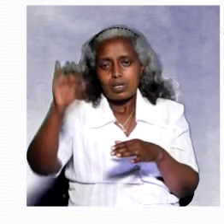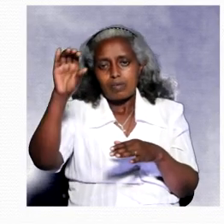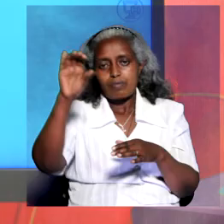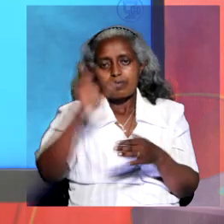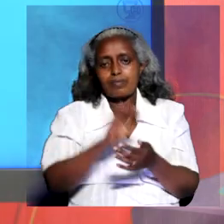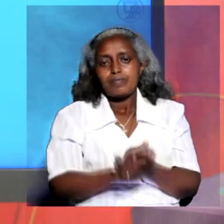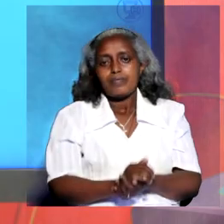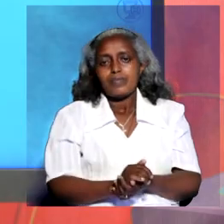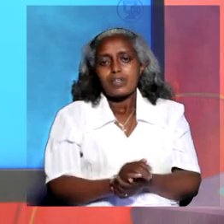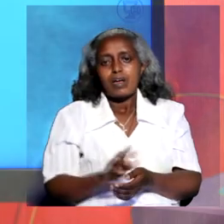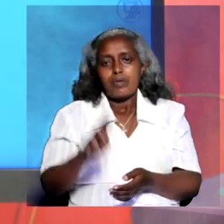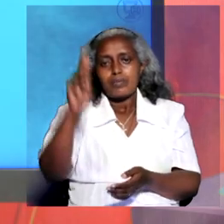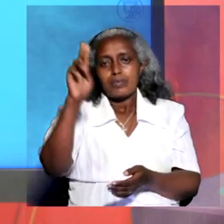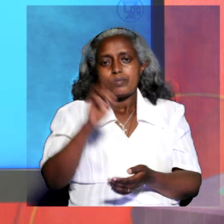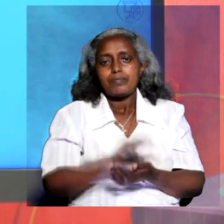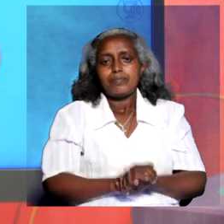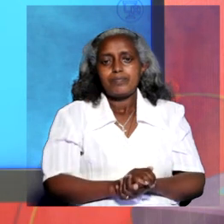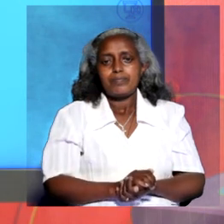up.